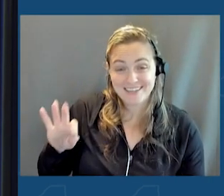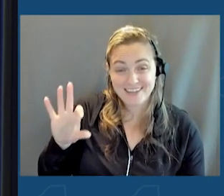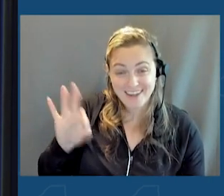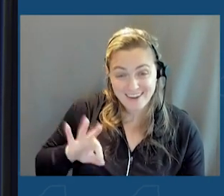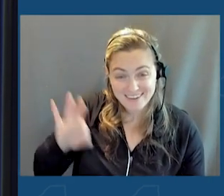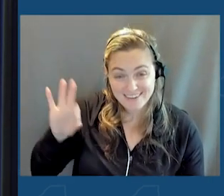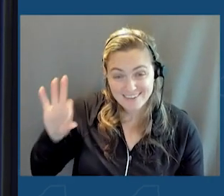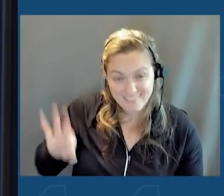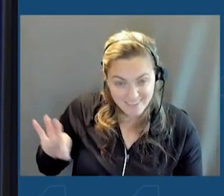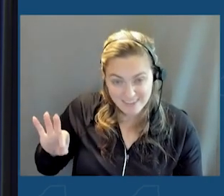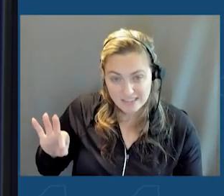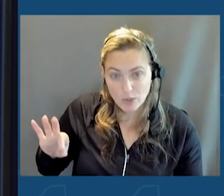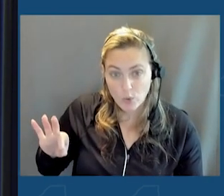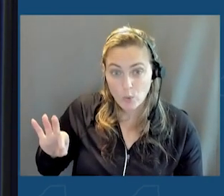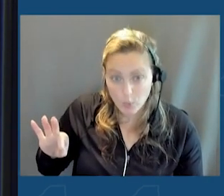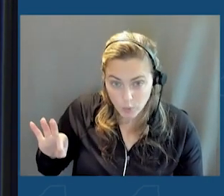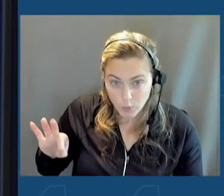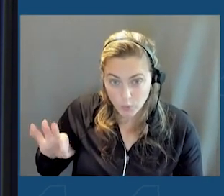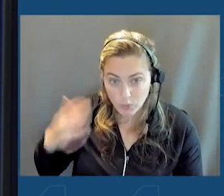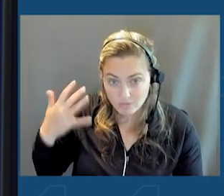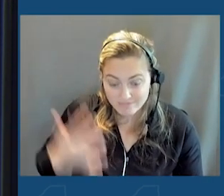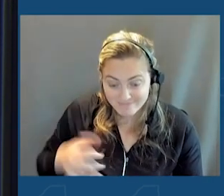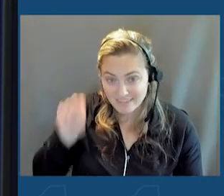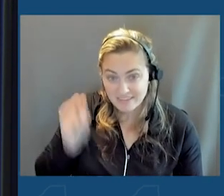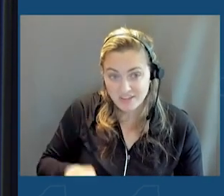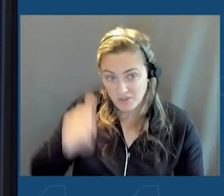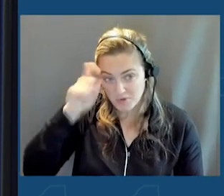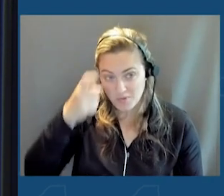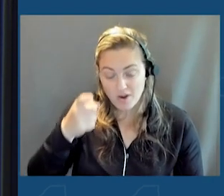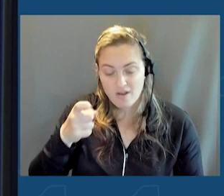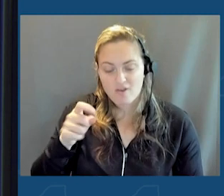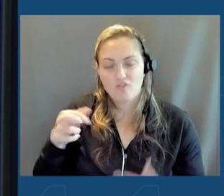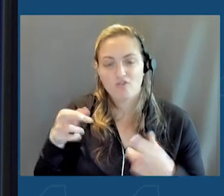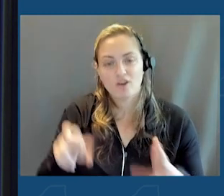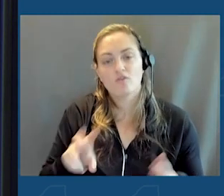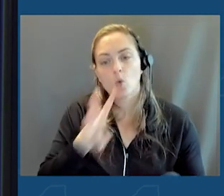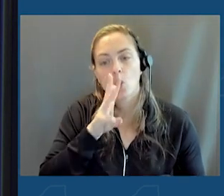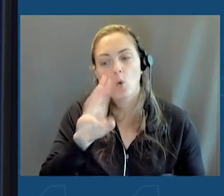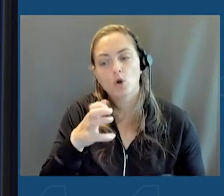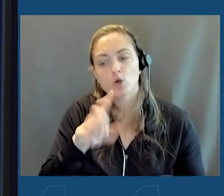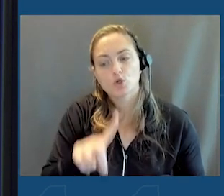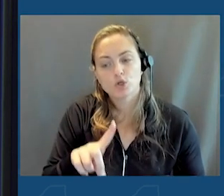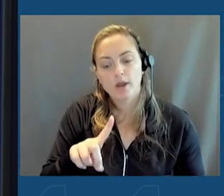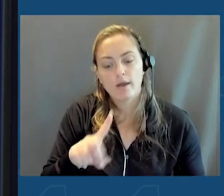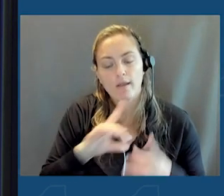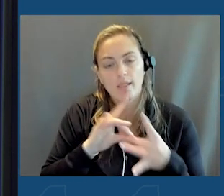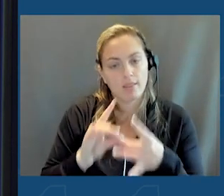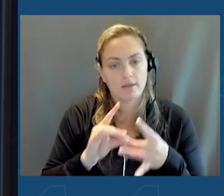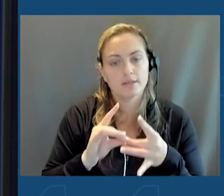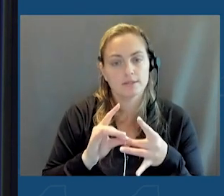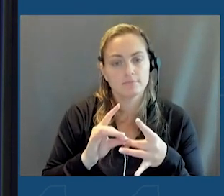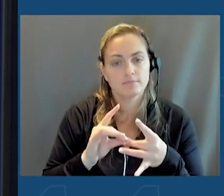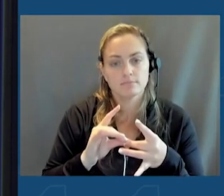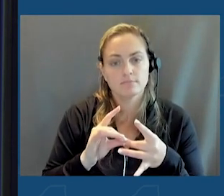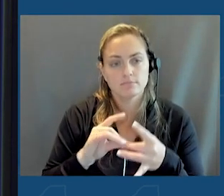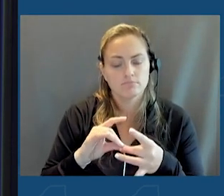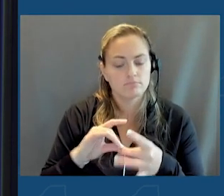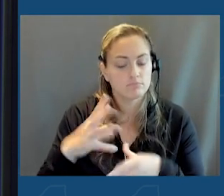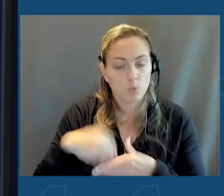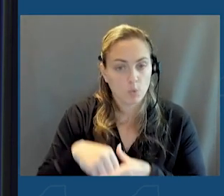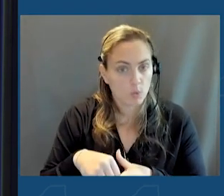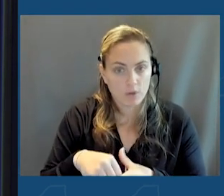1999 by the Southern Bronx River Watershed Alliance. The alliance was composed of